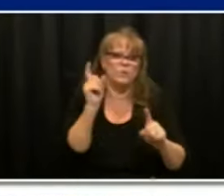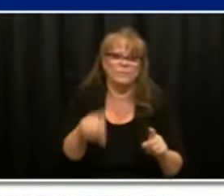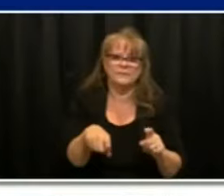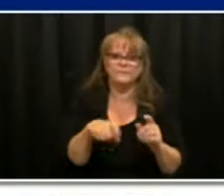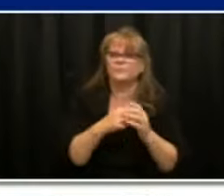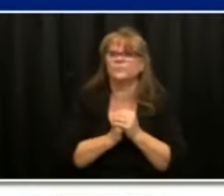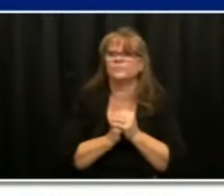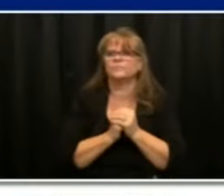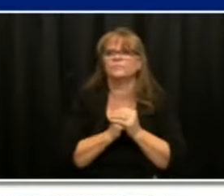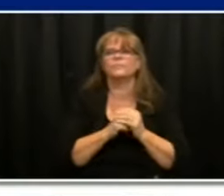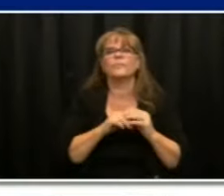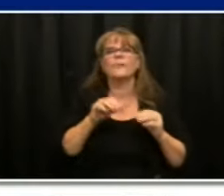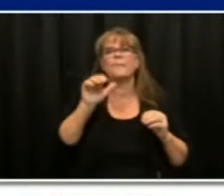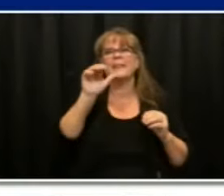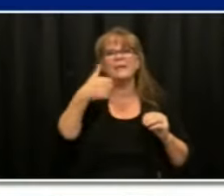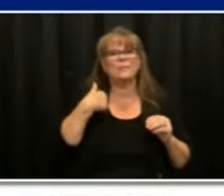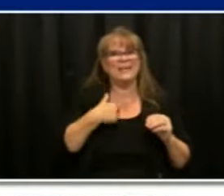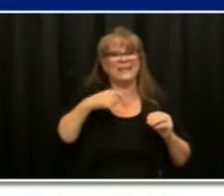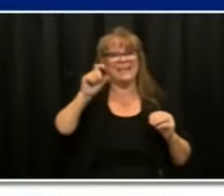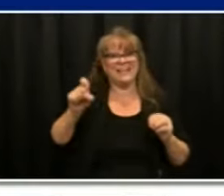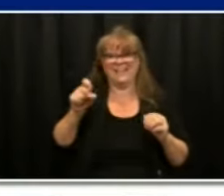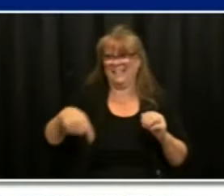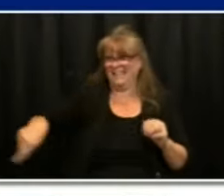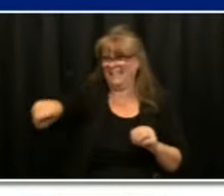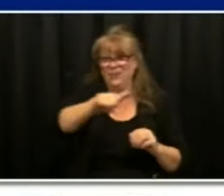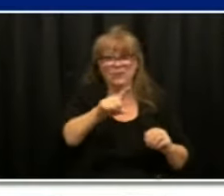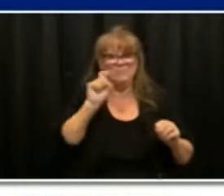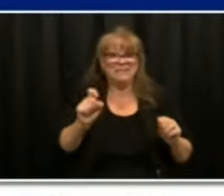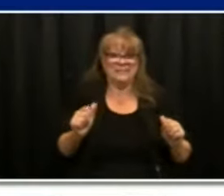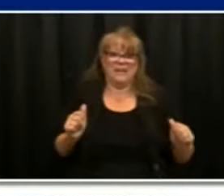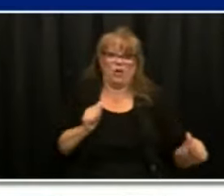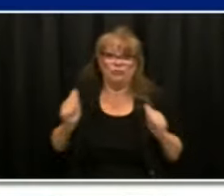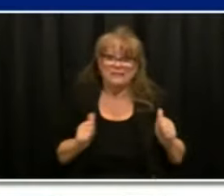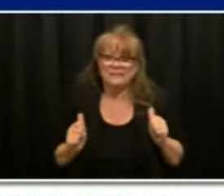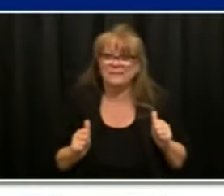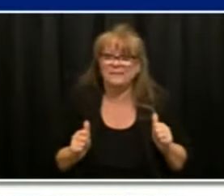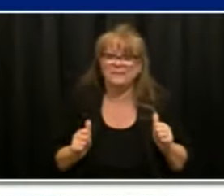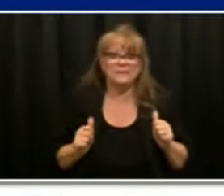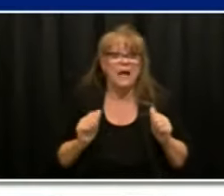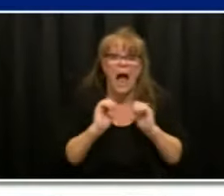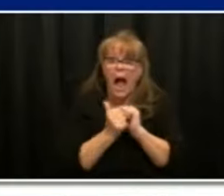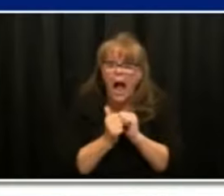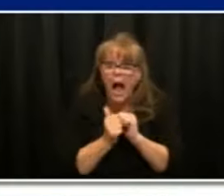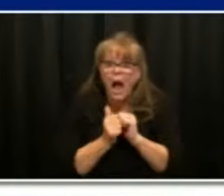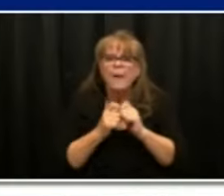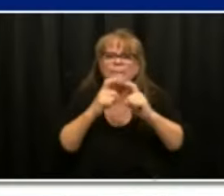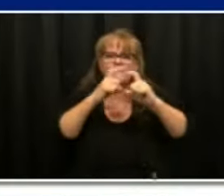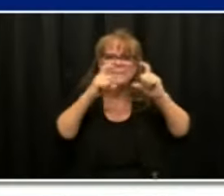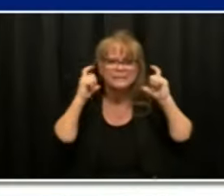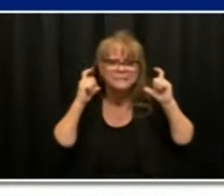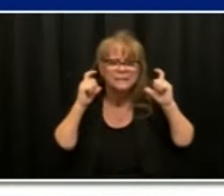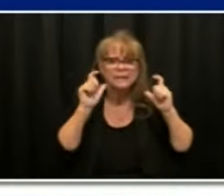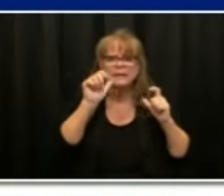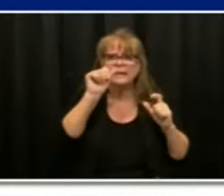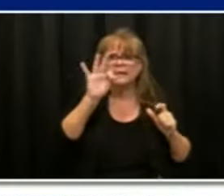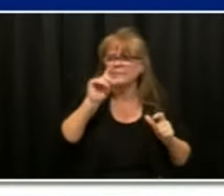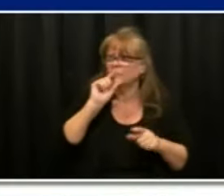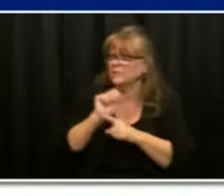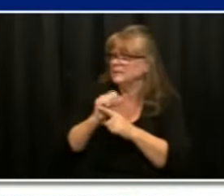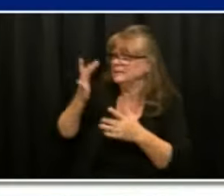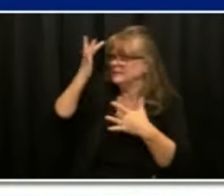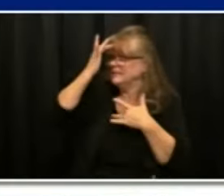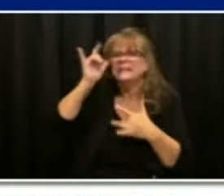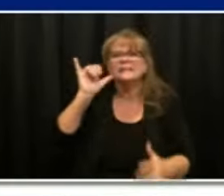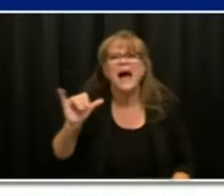approach, because each action adds a layer of protection. Stay home when you are sick, wear a mask, physically